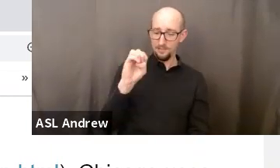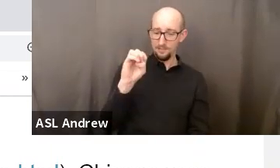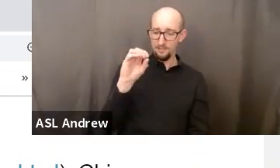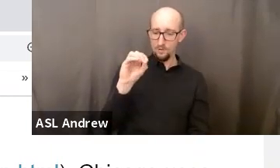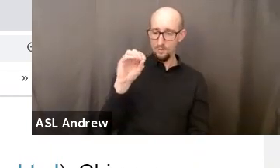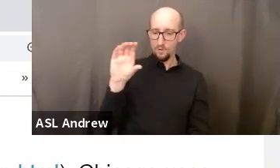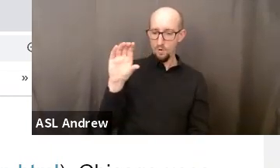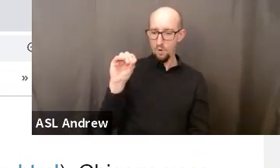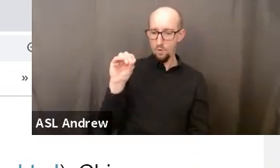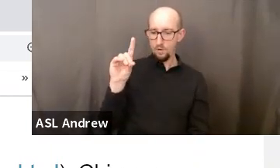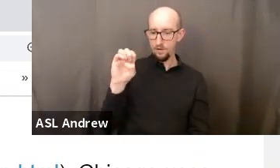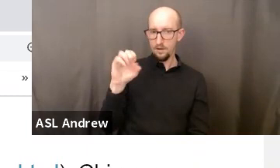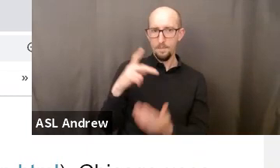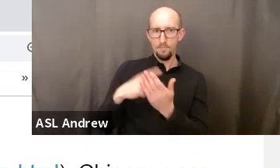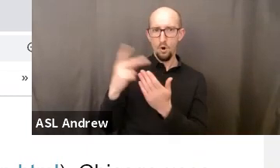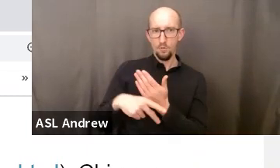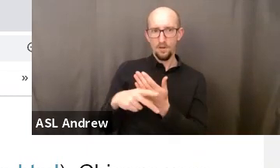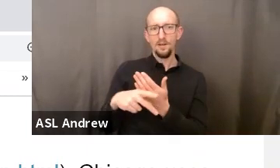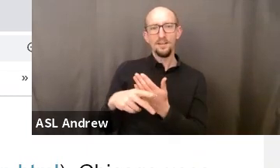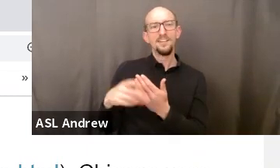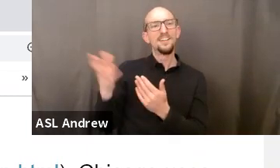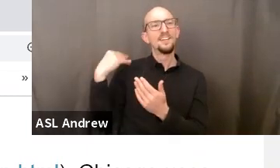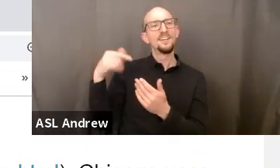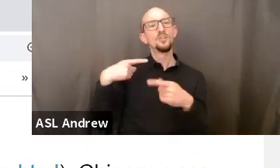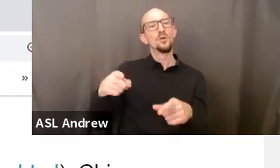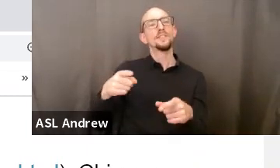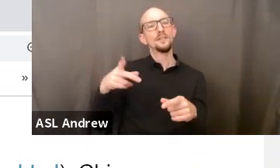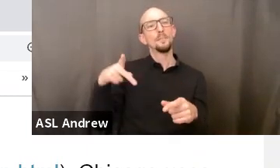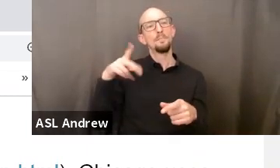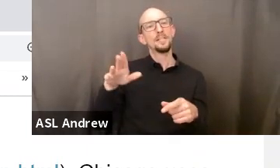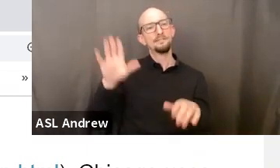program that was brought up at the public testimonial the other night.